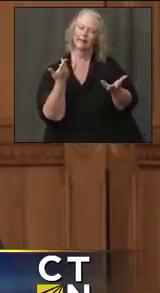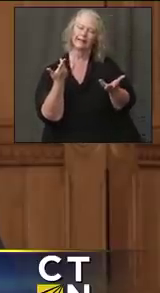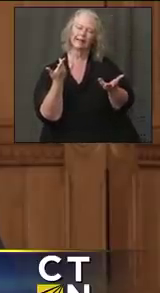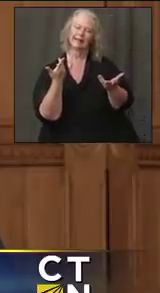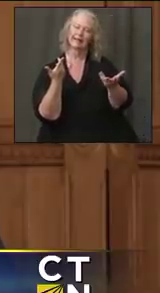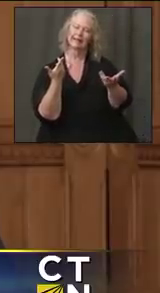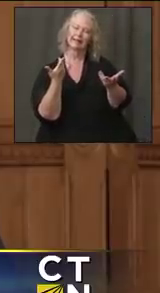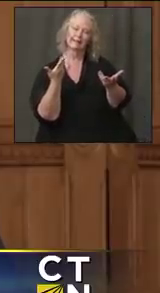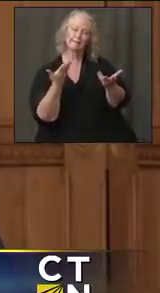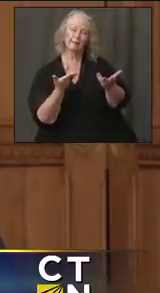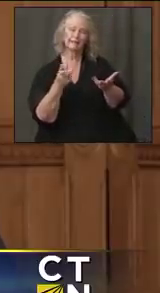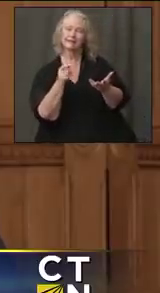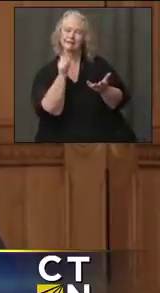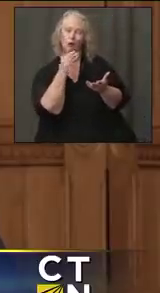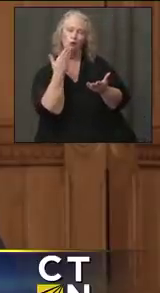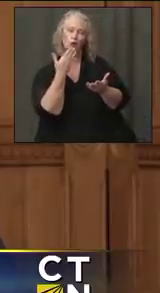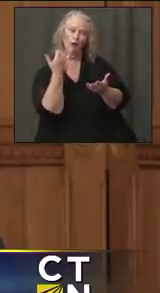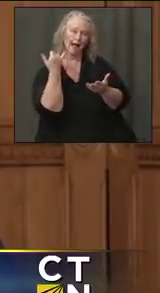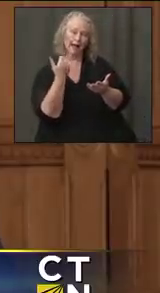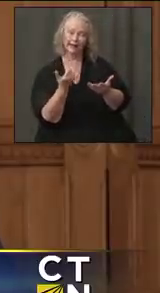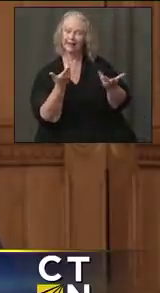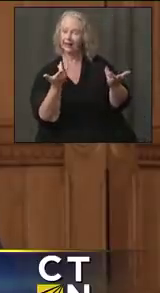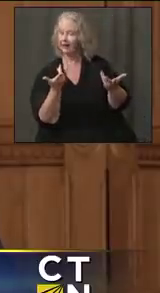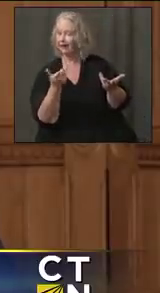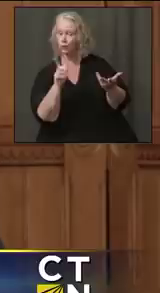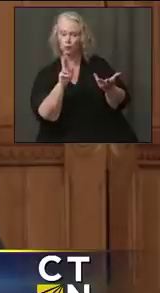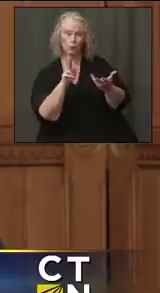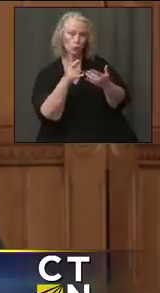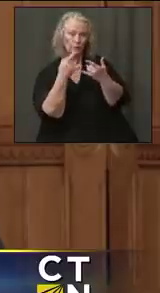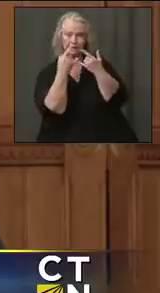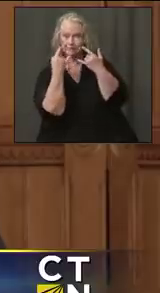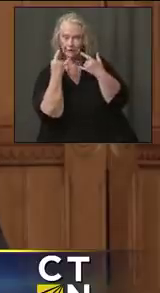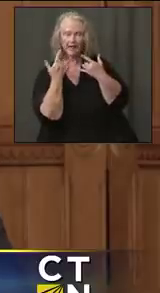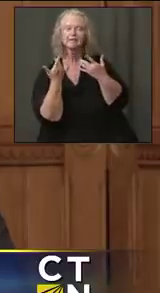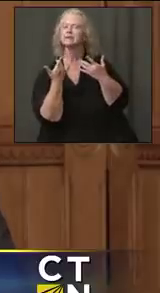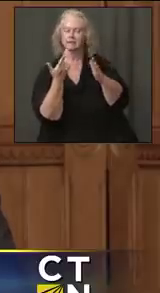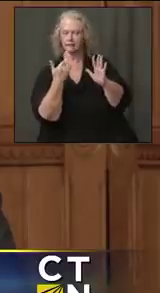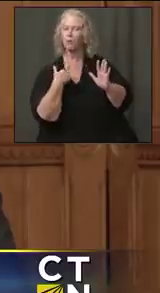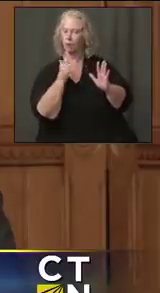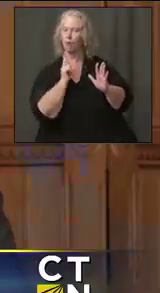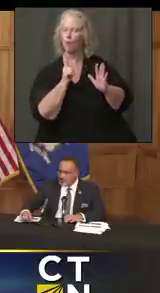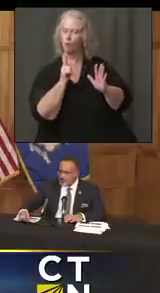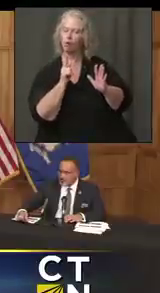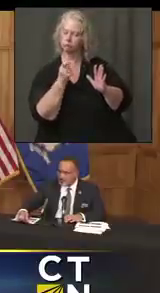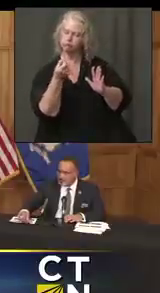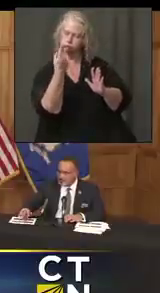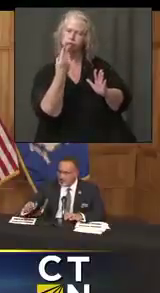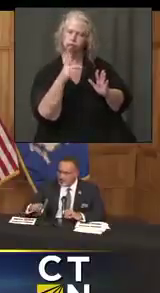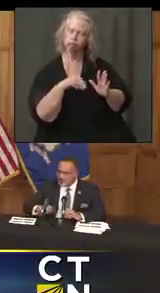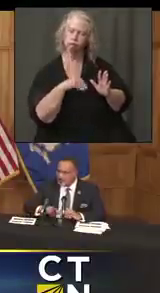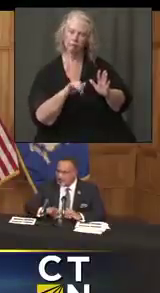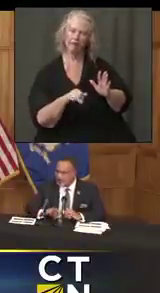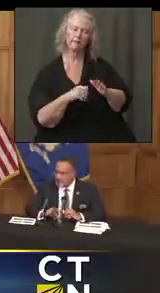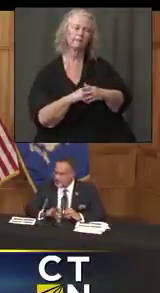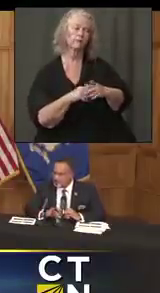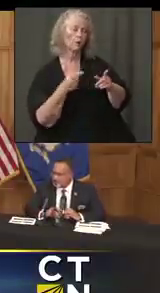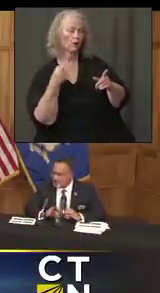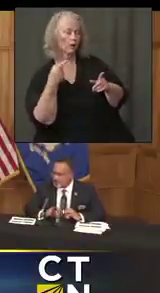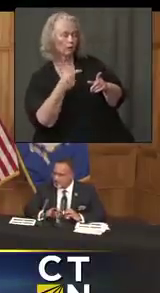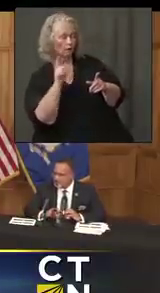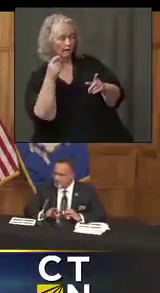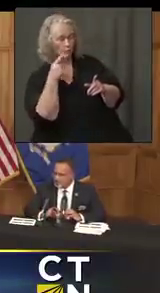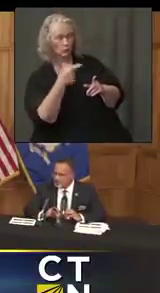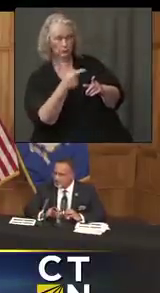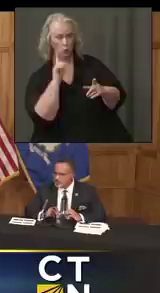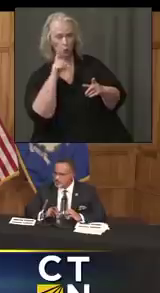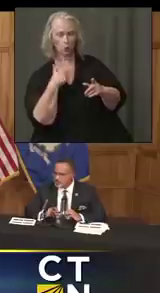we would provide that exemption. And then, Governor, you mentioned you will have an actual budget soon when school districts come up